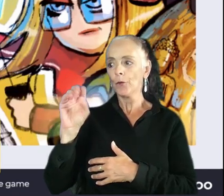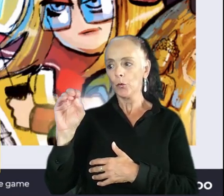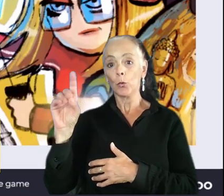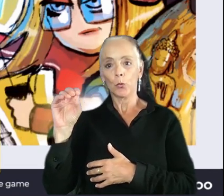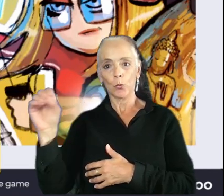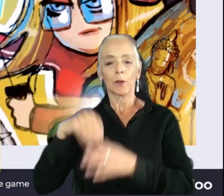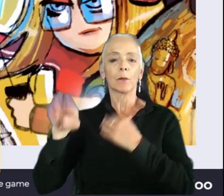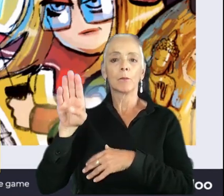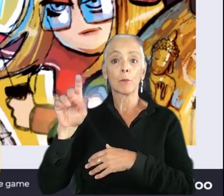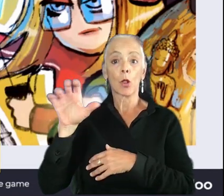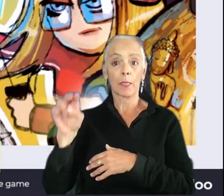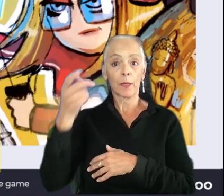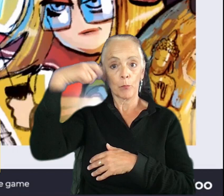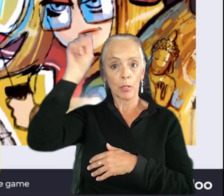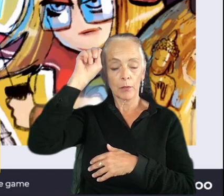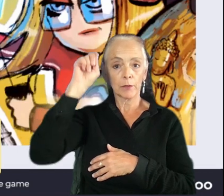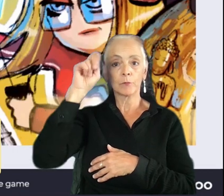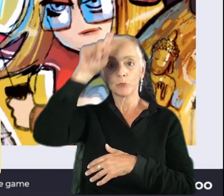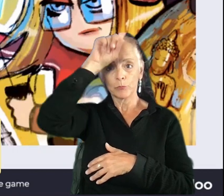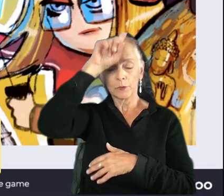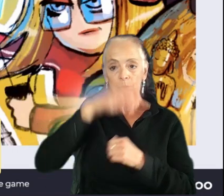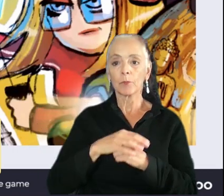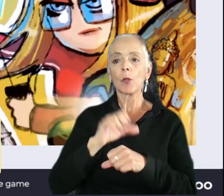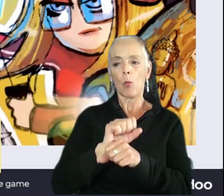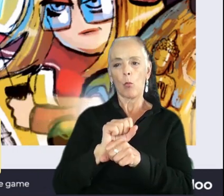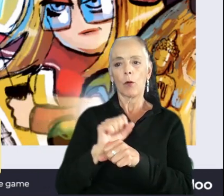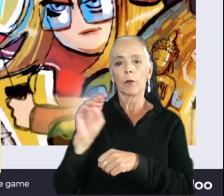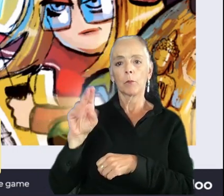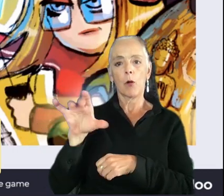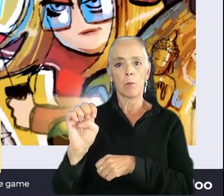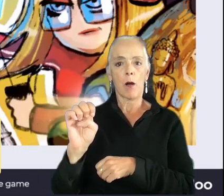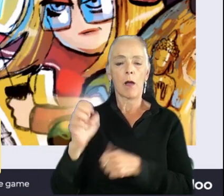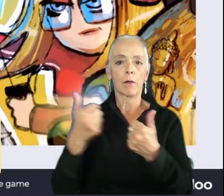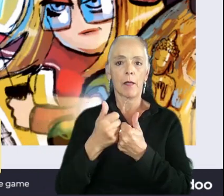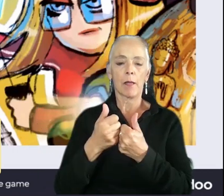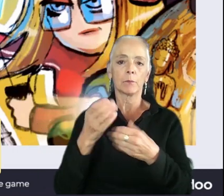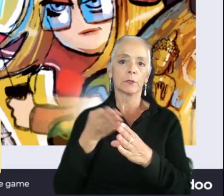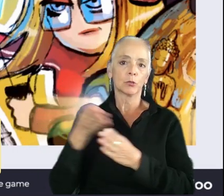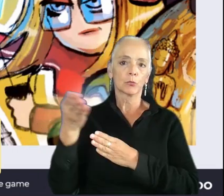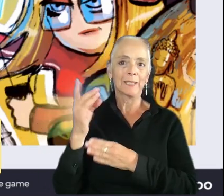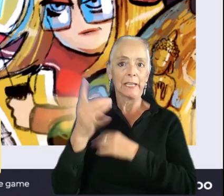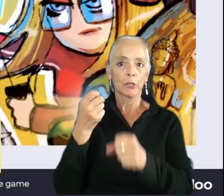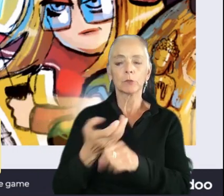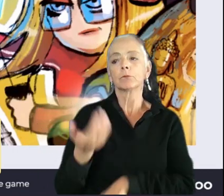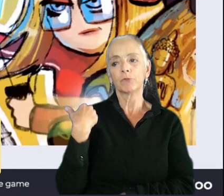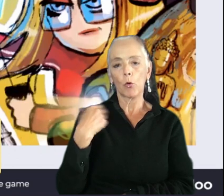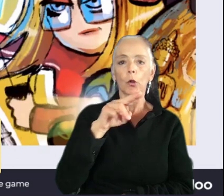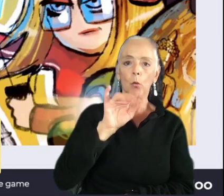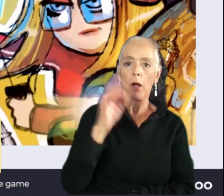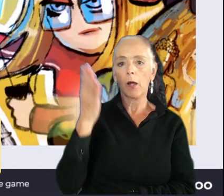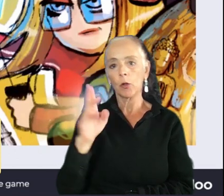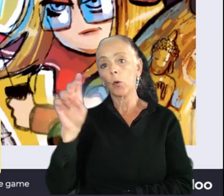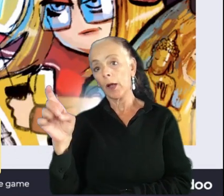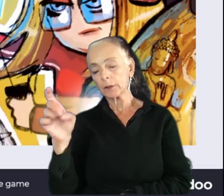working in the mobile game industry for 8 years. So I originally started off as a UI UX designer, but my career eventually